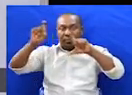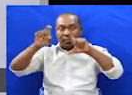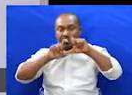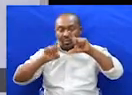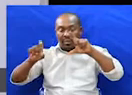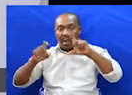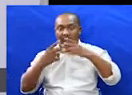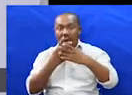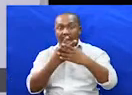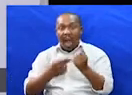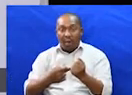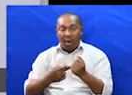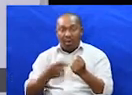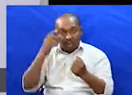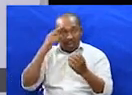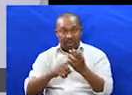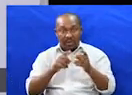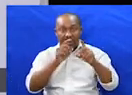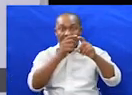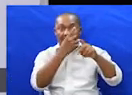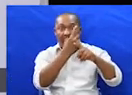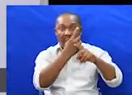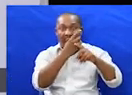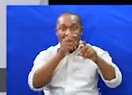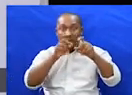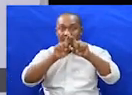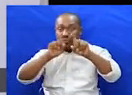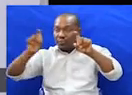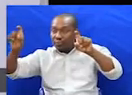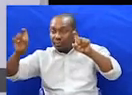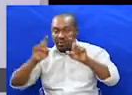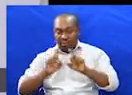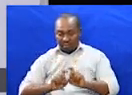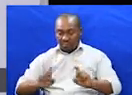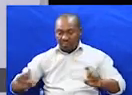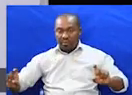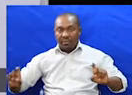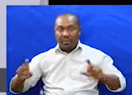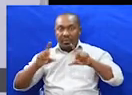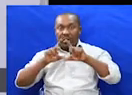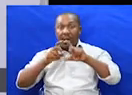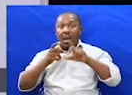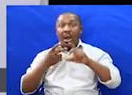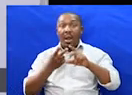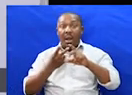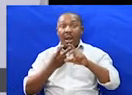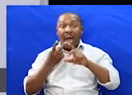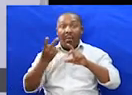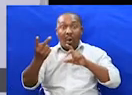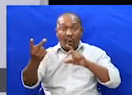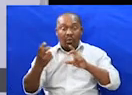of nucleotide, one strand and another strand. So DNA, it is made up of double